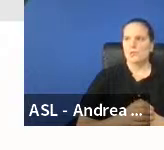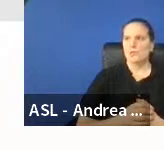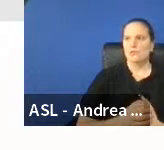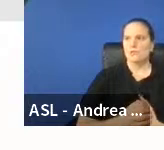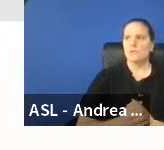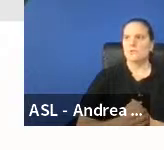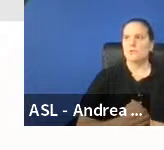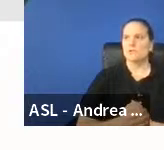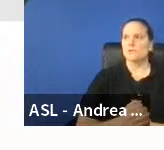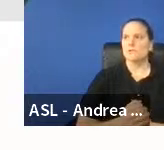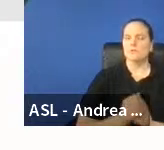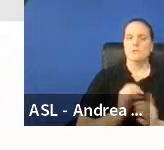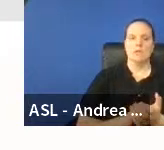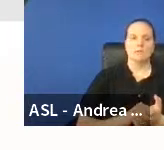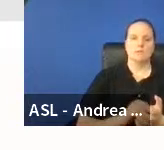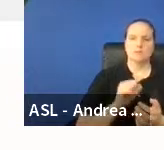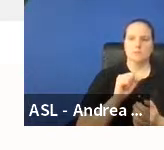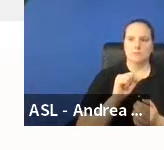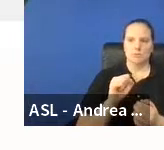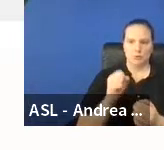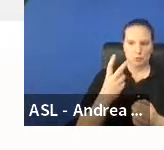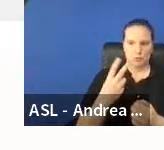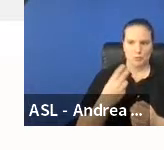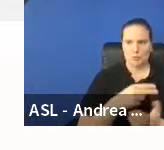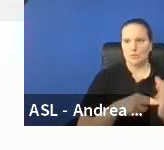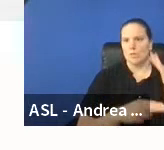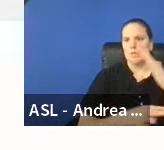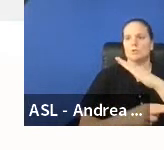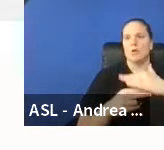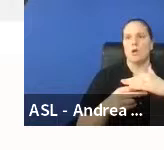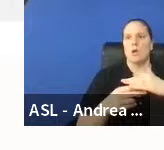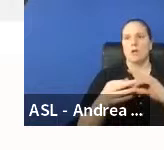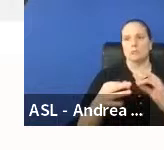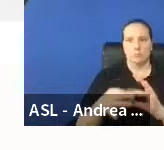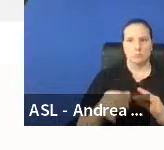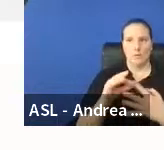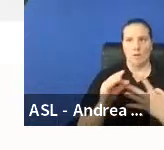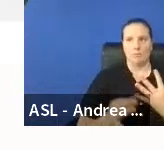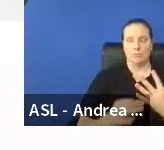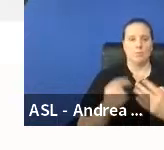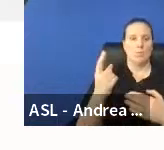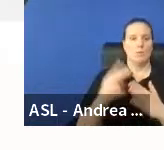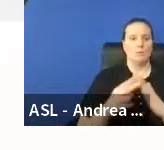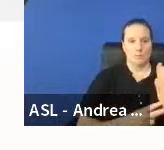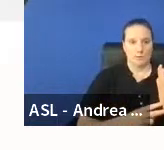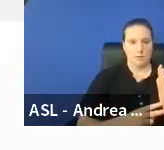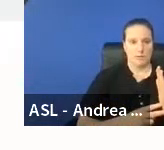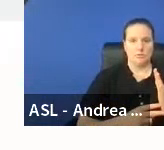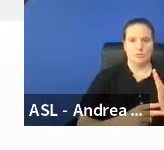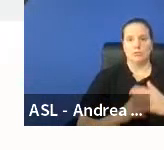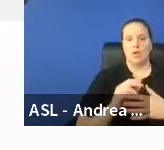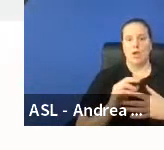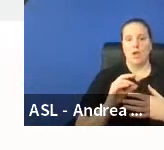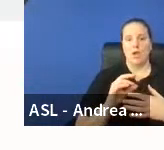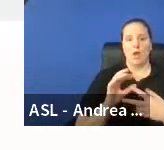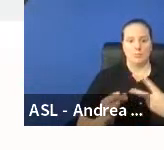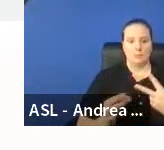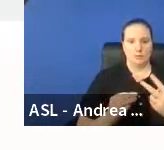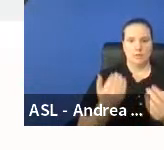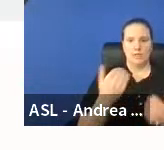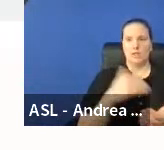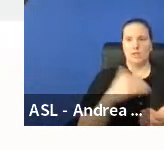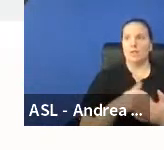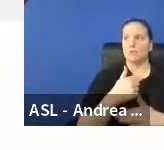that side by side, the two bridge option, and then the one bridge option. Again,